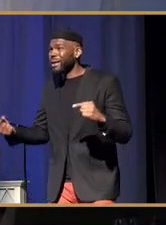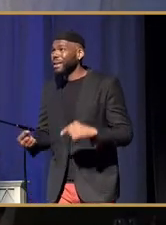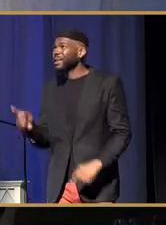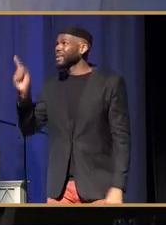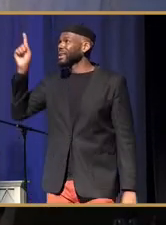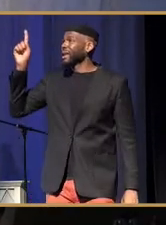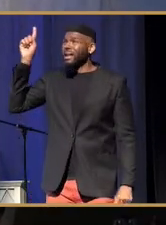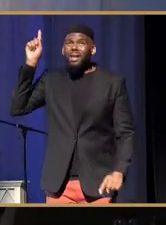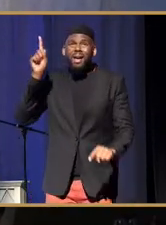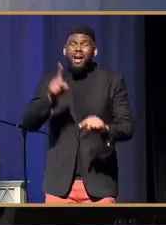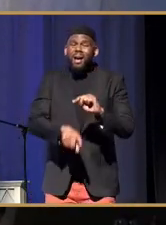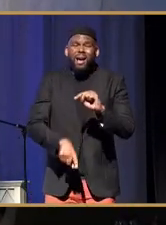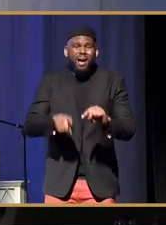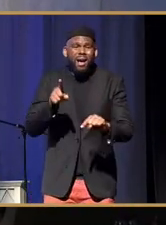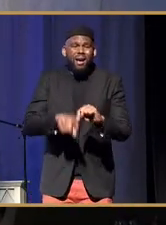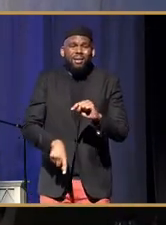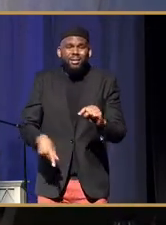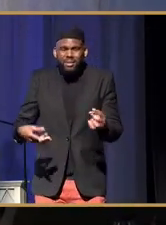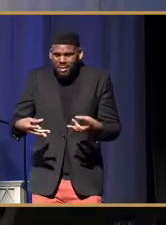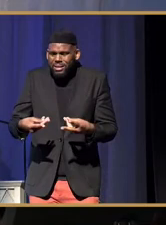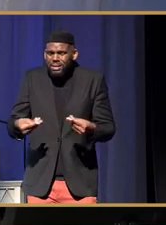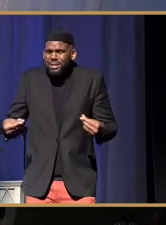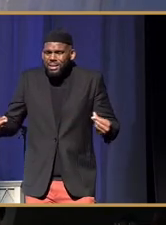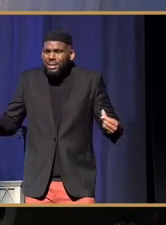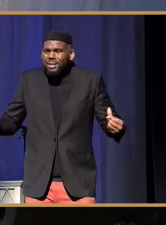He cannot